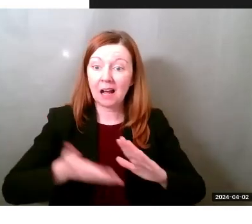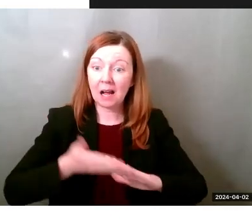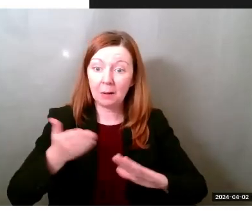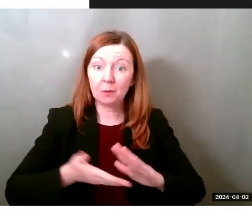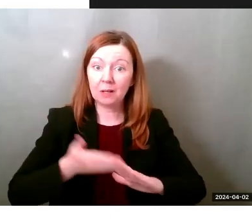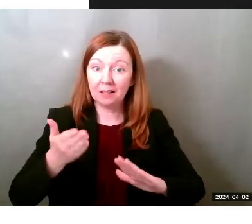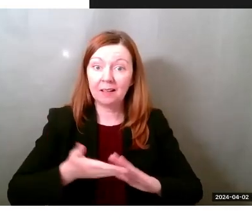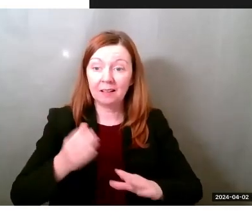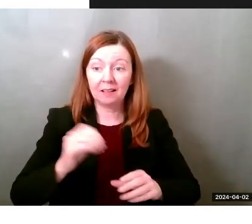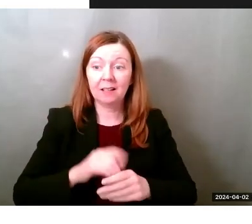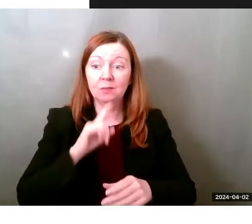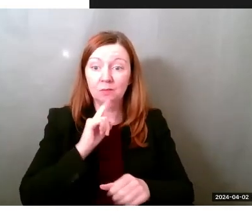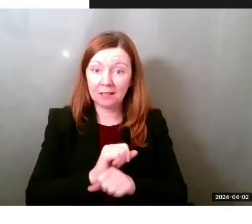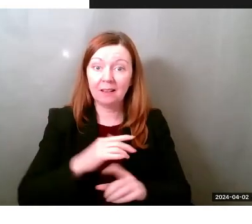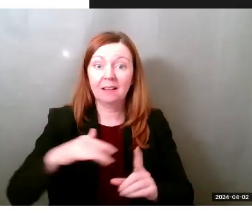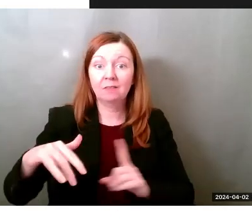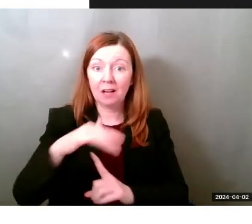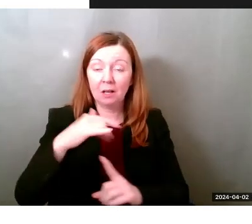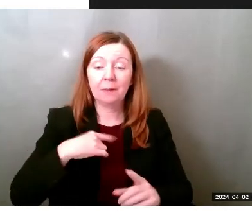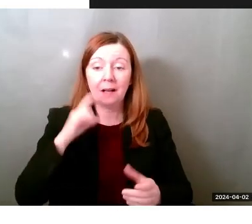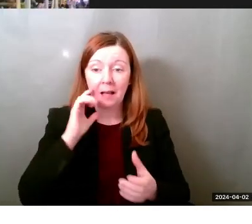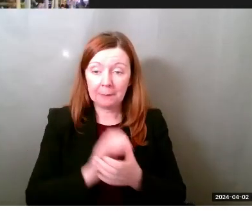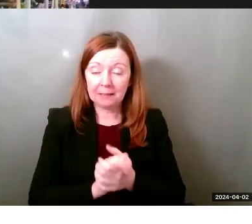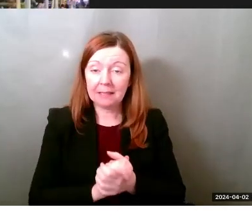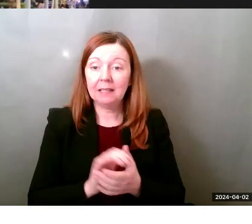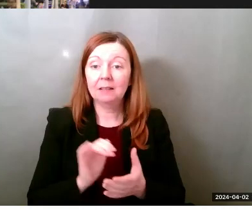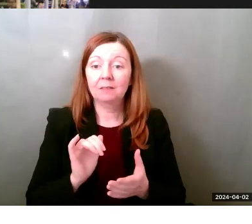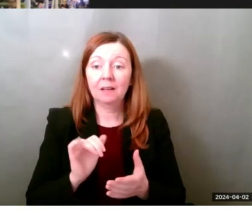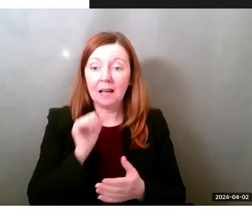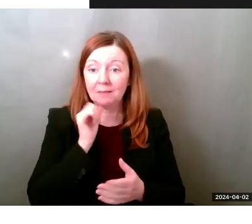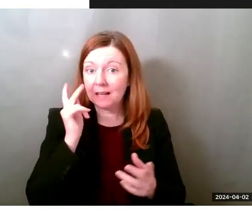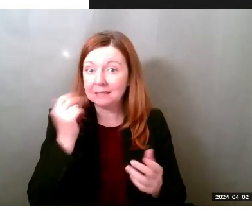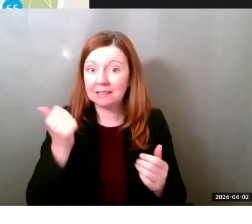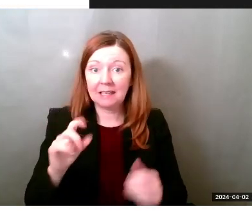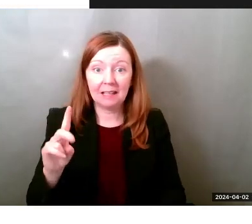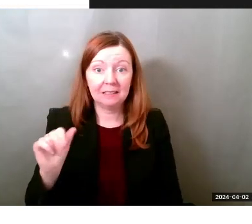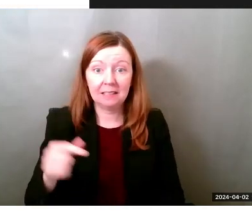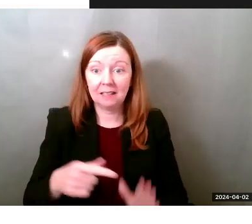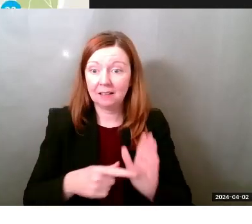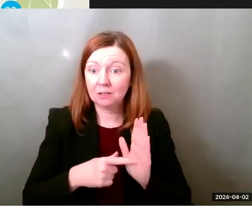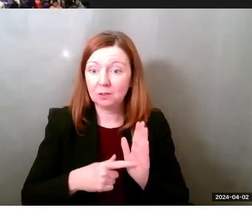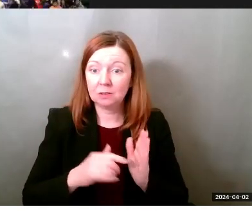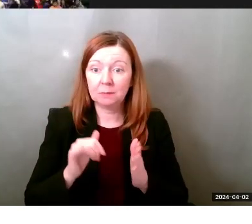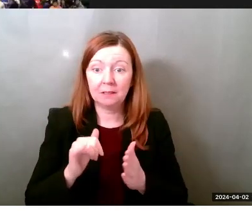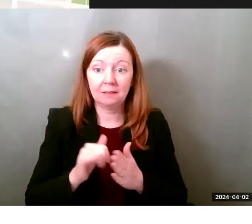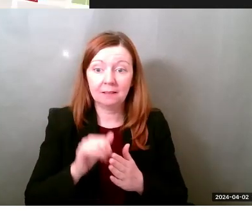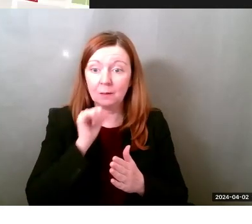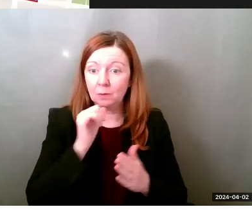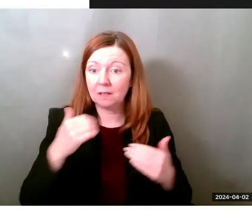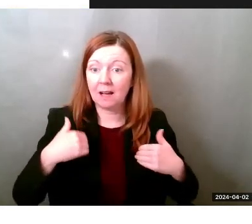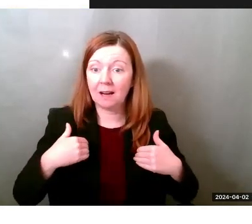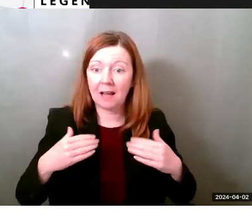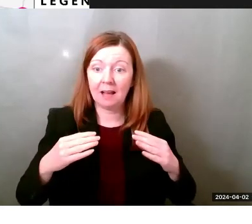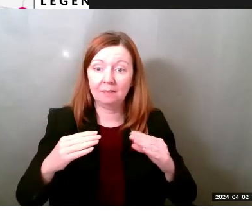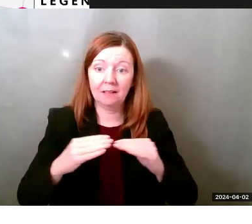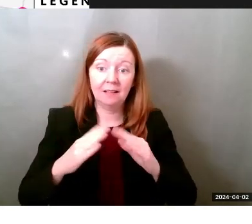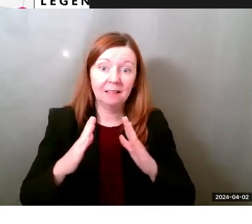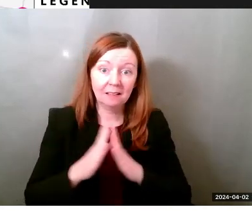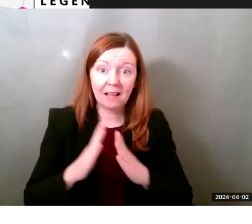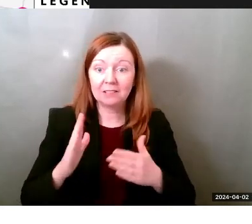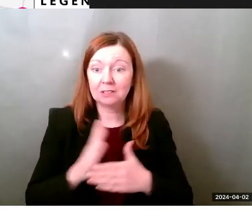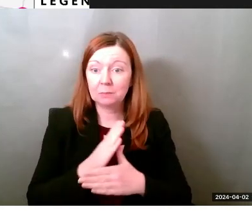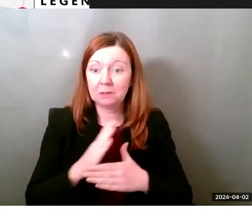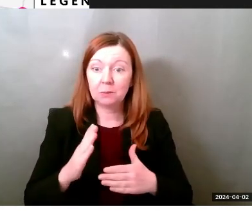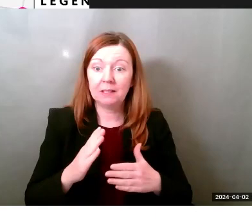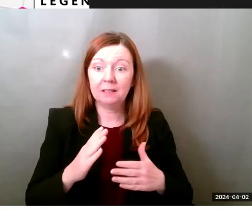current environments, I believe that I haven't seen any data that shows me that there will not be clashes between pedestrians and vehicles,